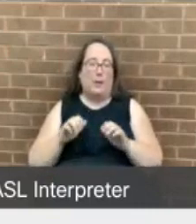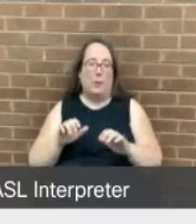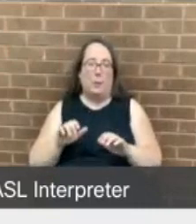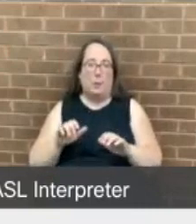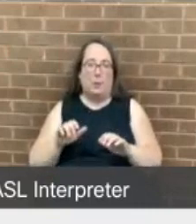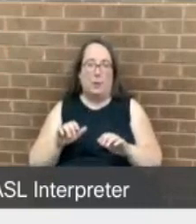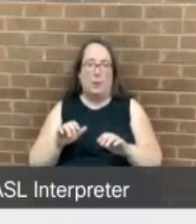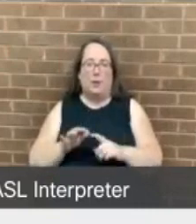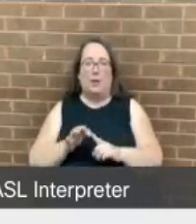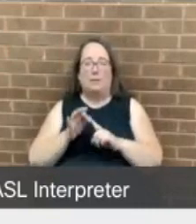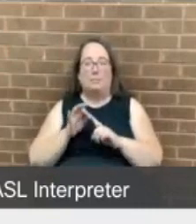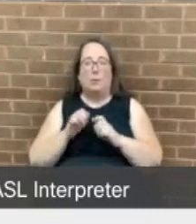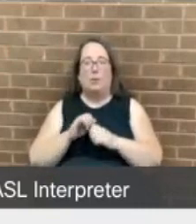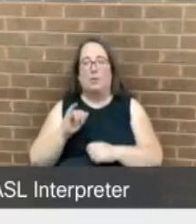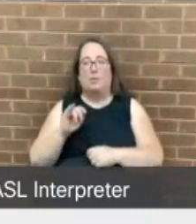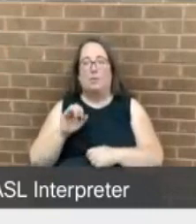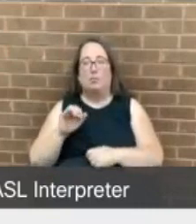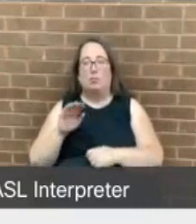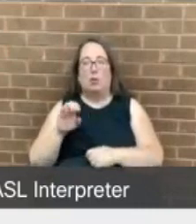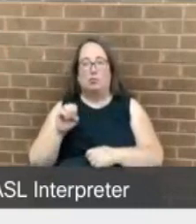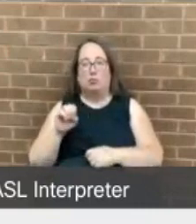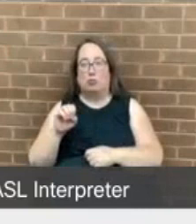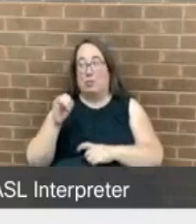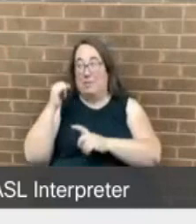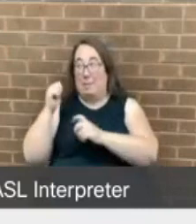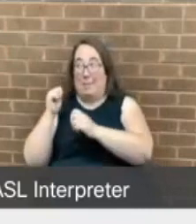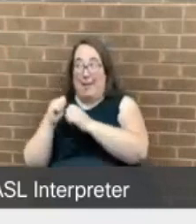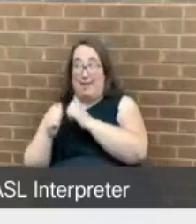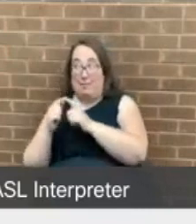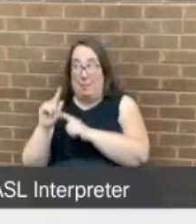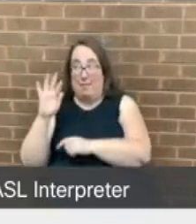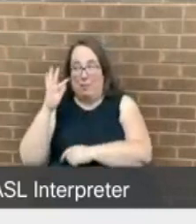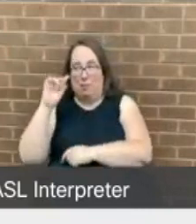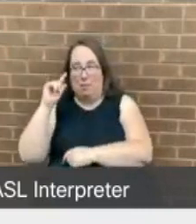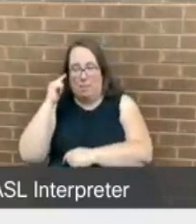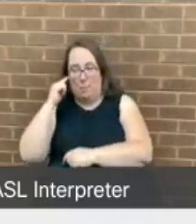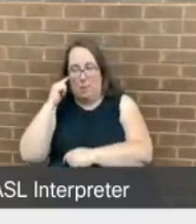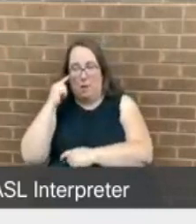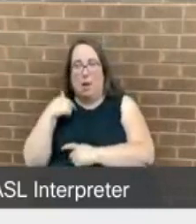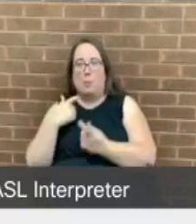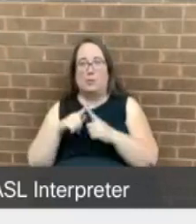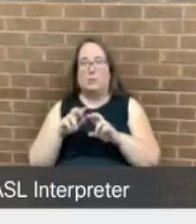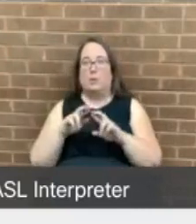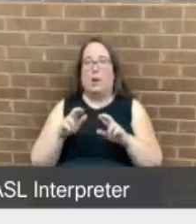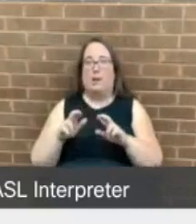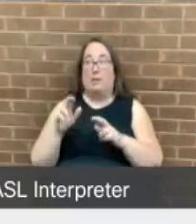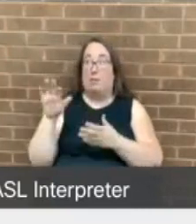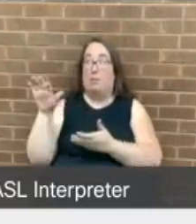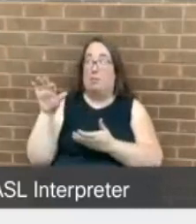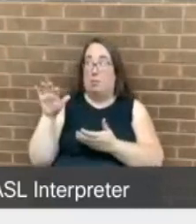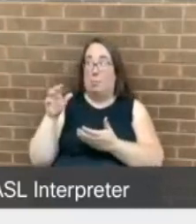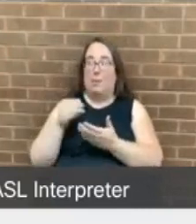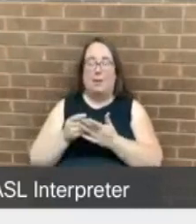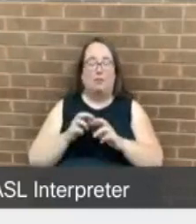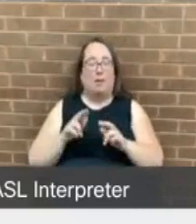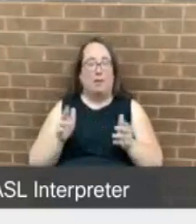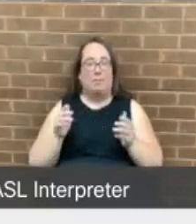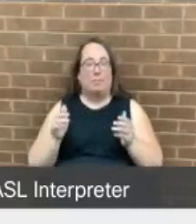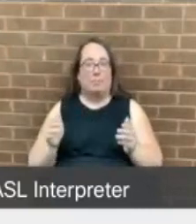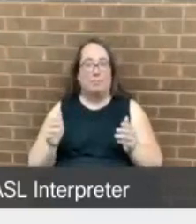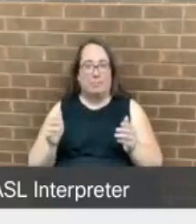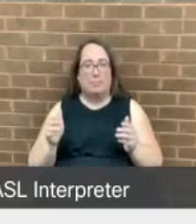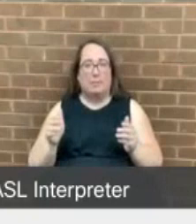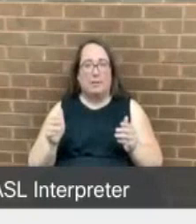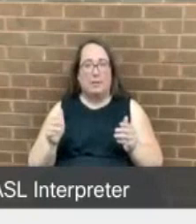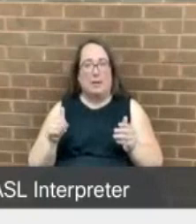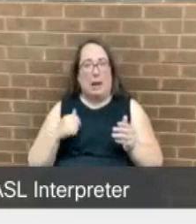this infrastructure, you know, package potentially from the federal government. Like, I want us to be ready to go when we get that money. And this is definitely high on the county's